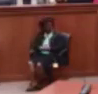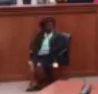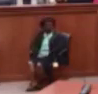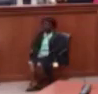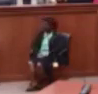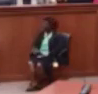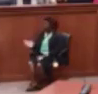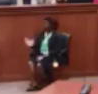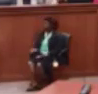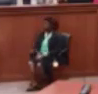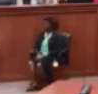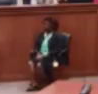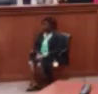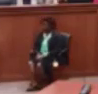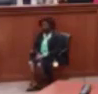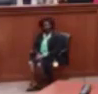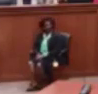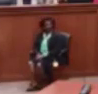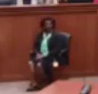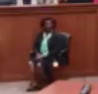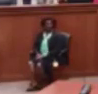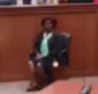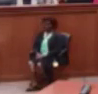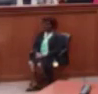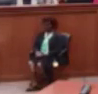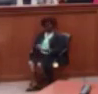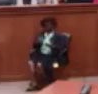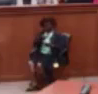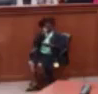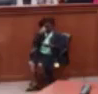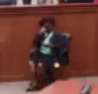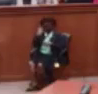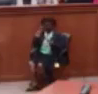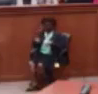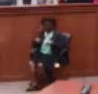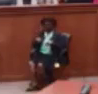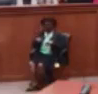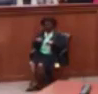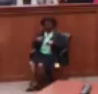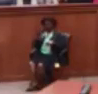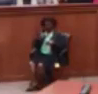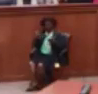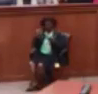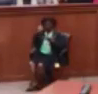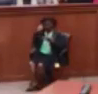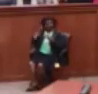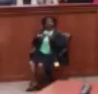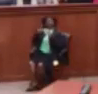No, sir. That you know of that might could speed up this year and a half process?